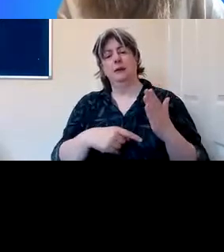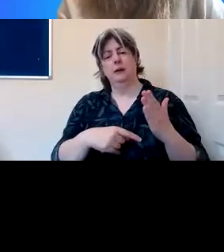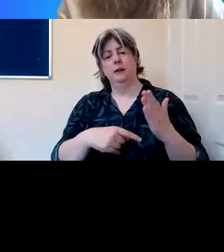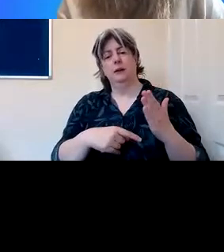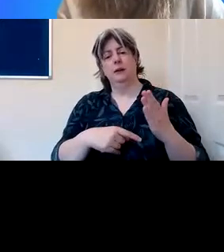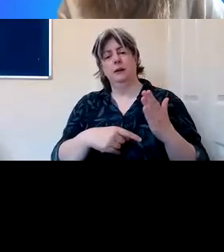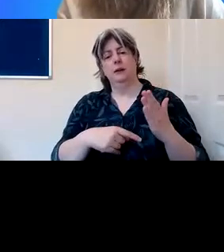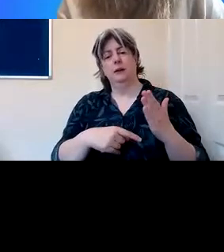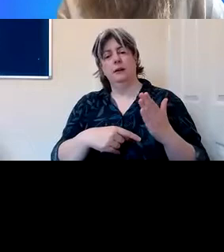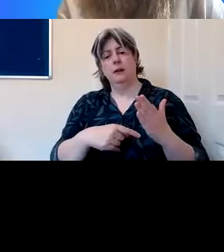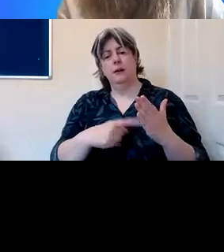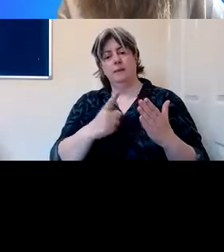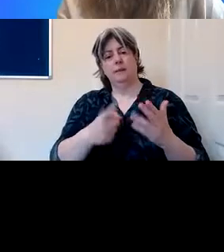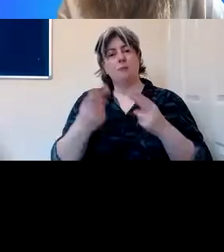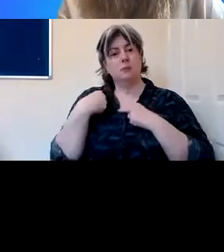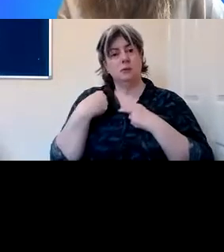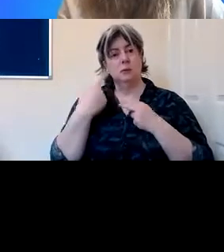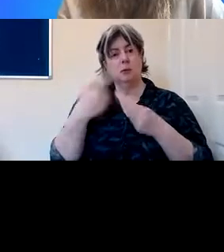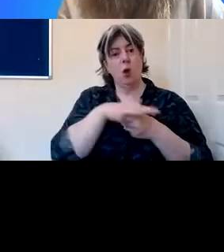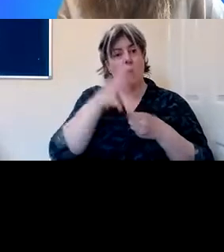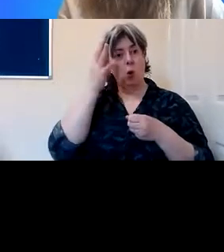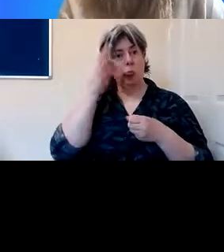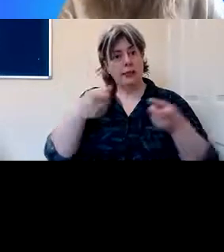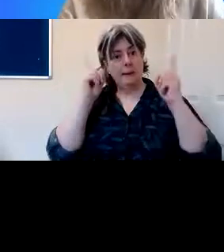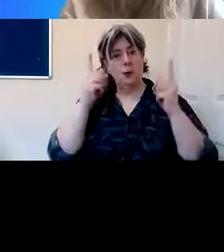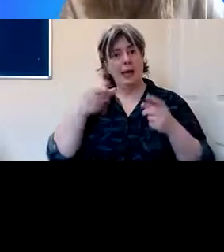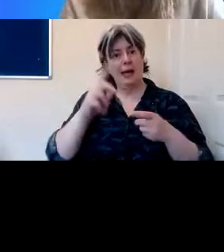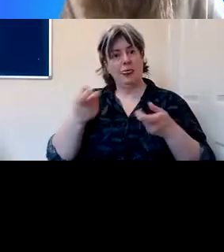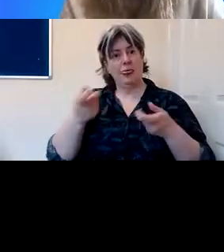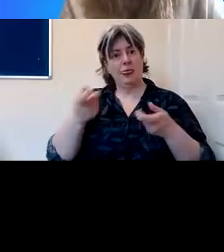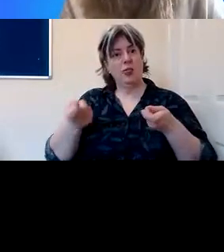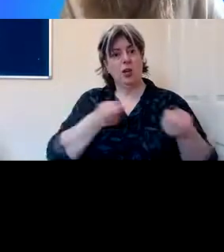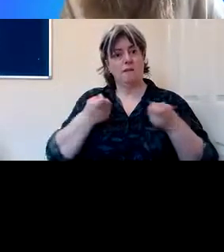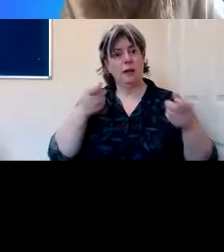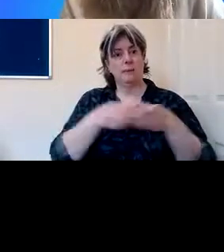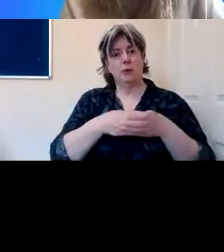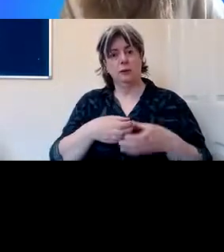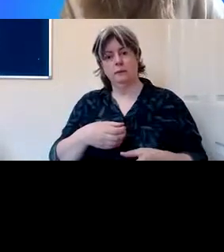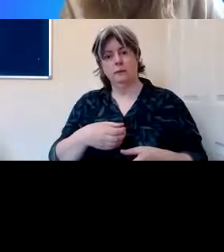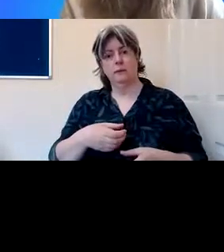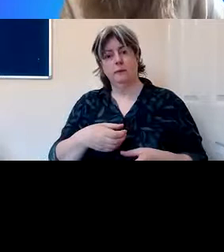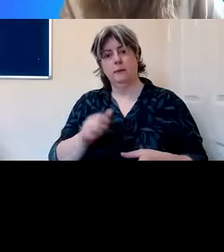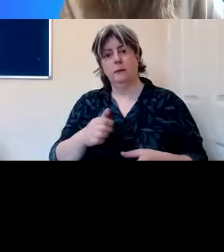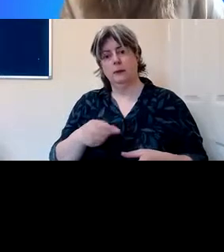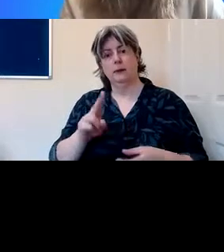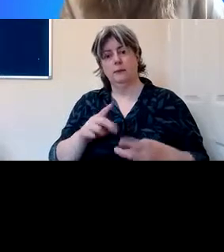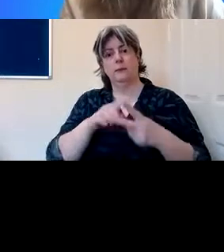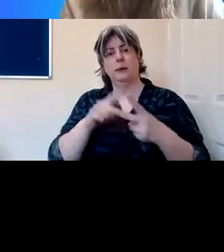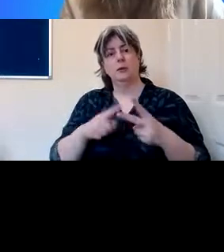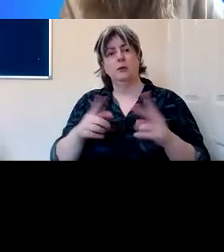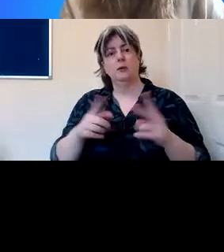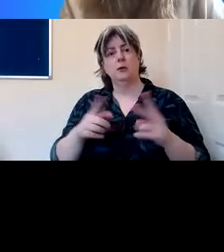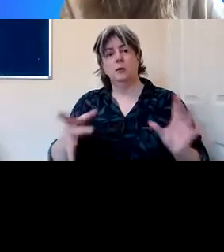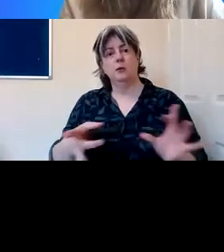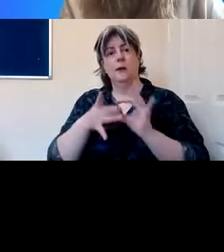authorities, the employer and the governing body. So kind of your comments, your thoughts on this, please. Yes, and as you said, the two kind of go hand